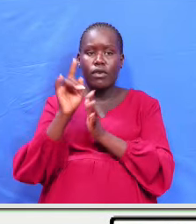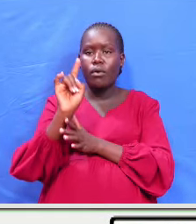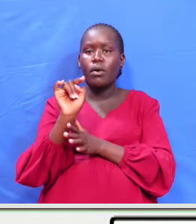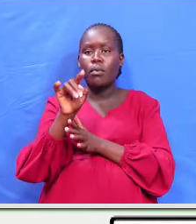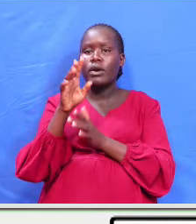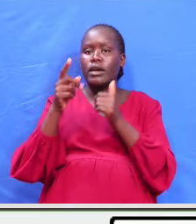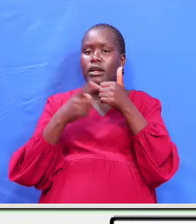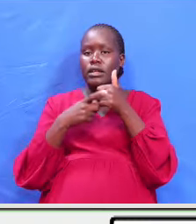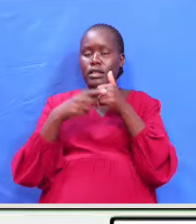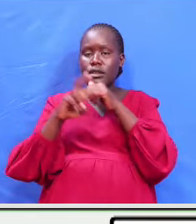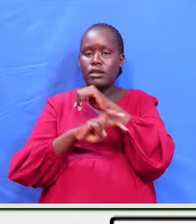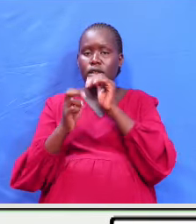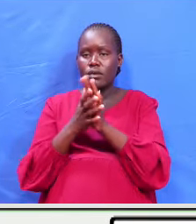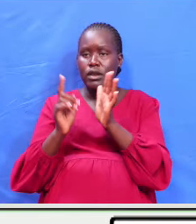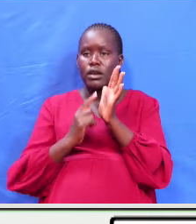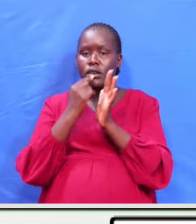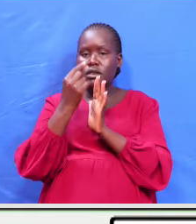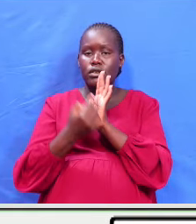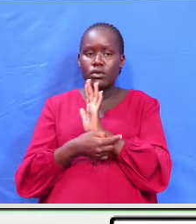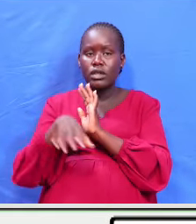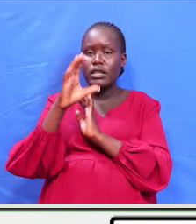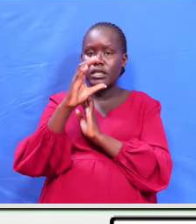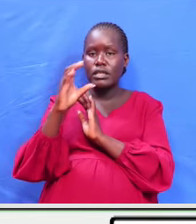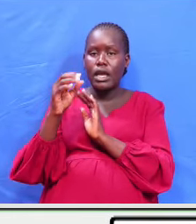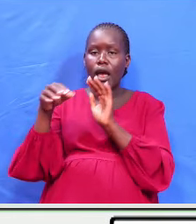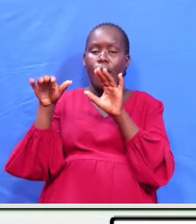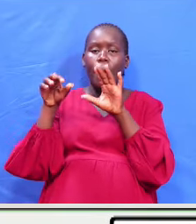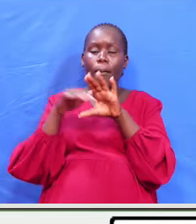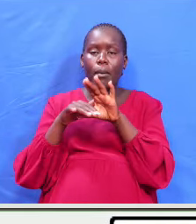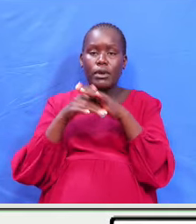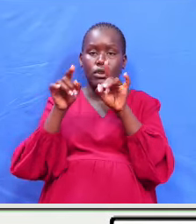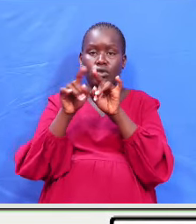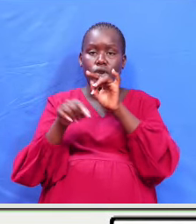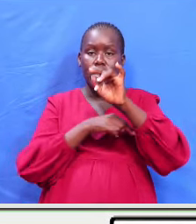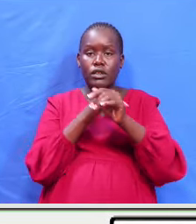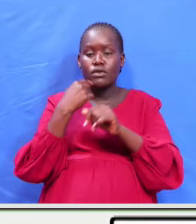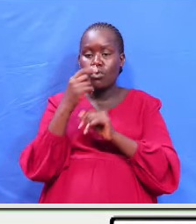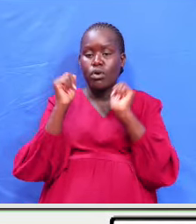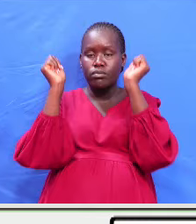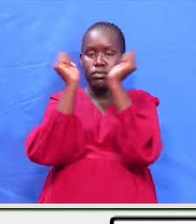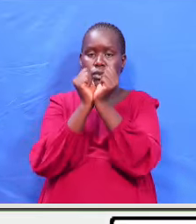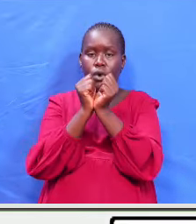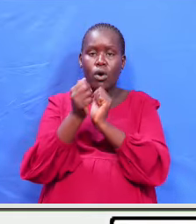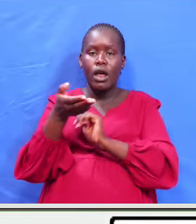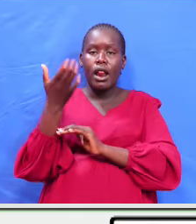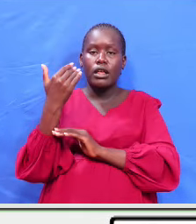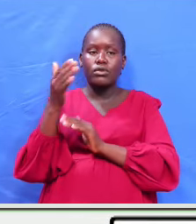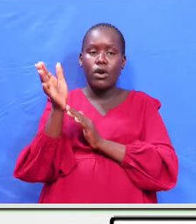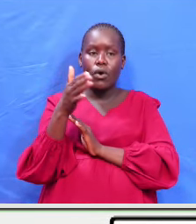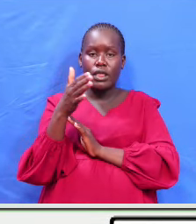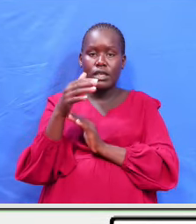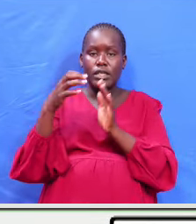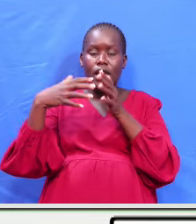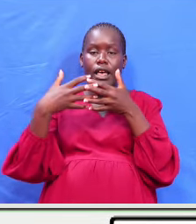Kenya shillings theft, implicating CEC members and chief officers who were arrested on Thursday last week. Engineer Victor